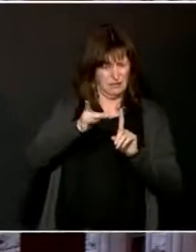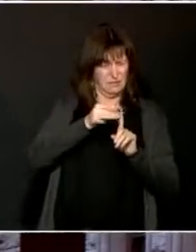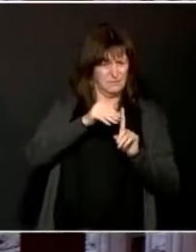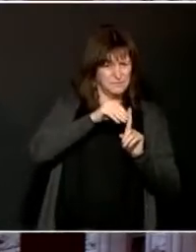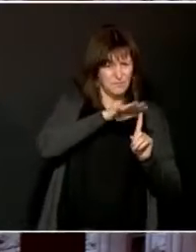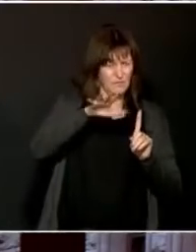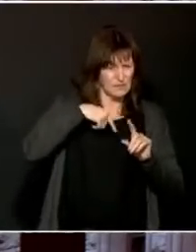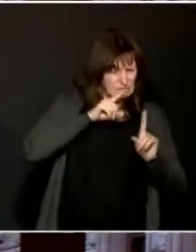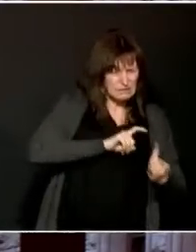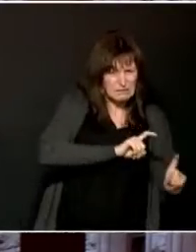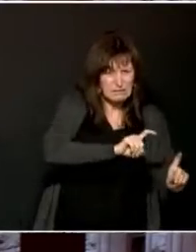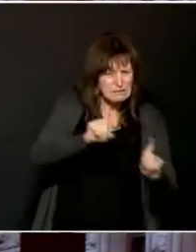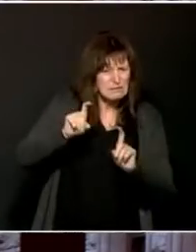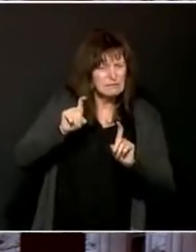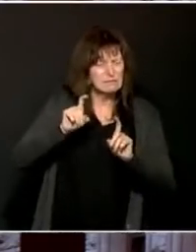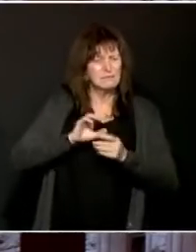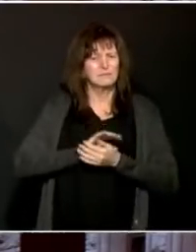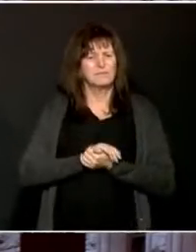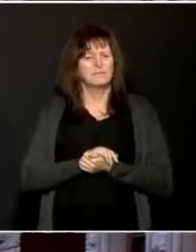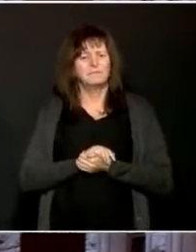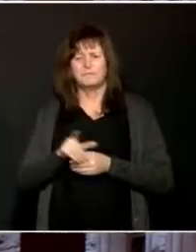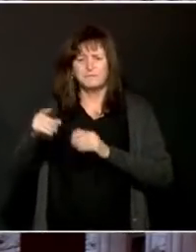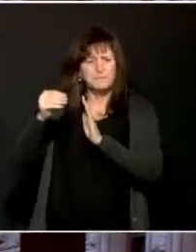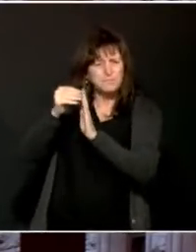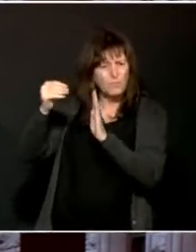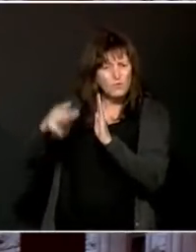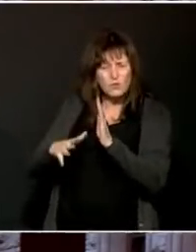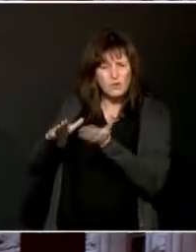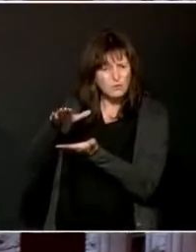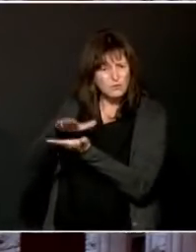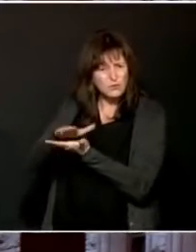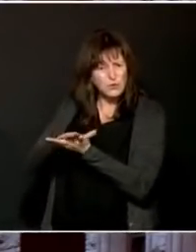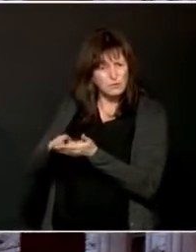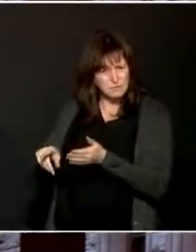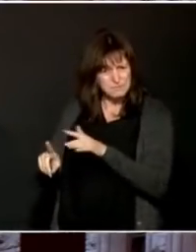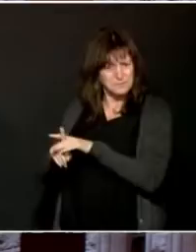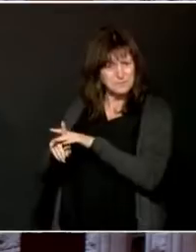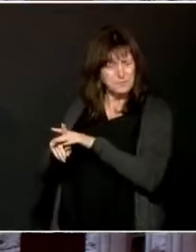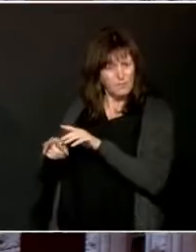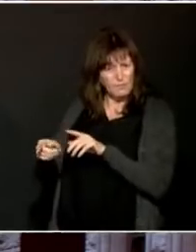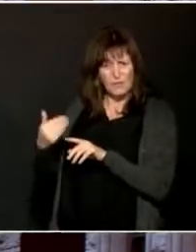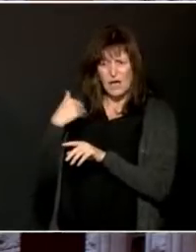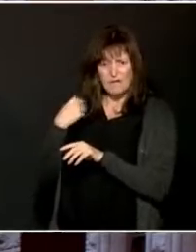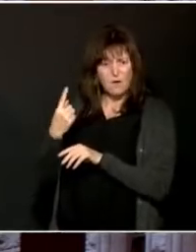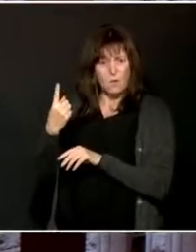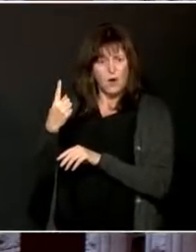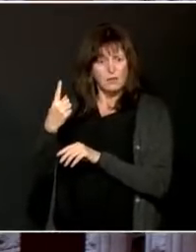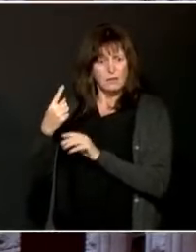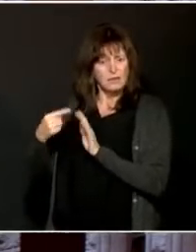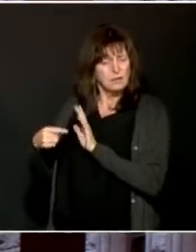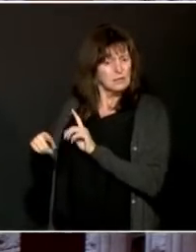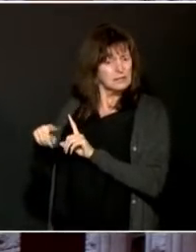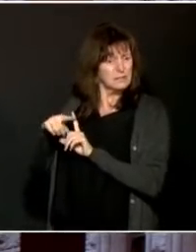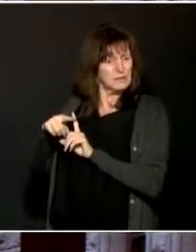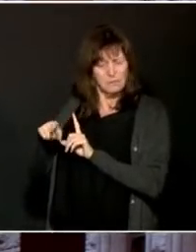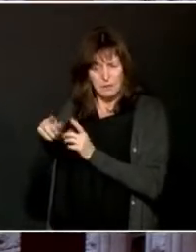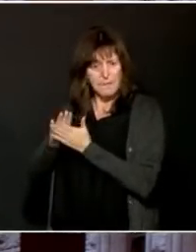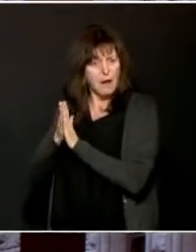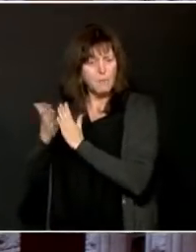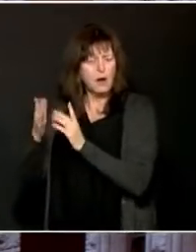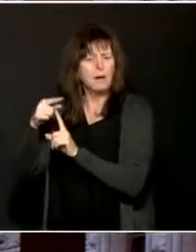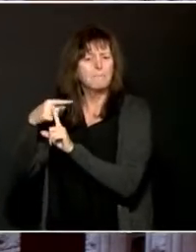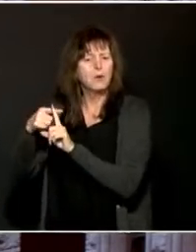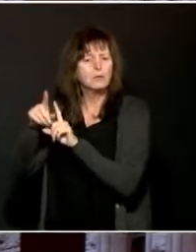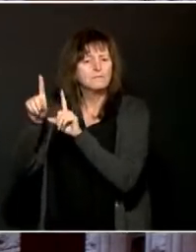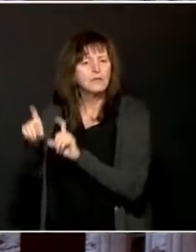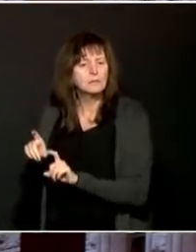with a number of students that are showing up with one symptom and being identified as positive, and finding more variants of concern